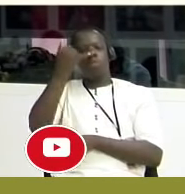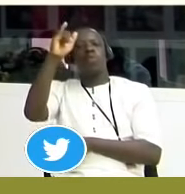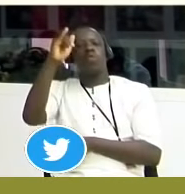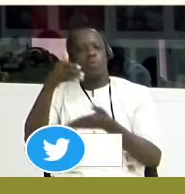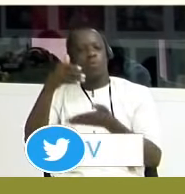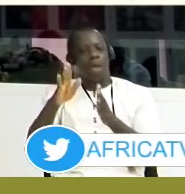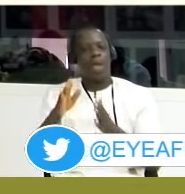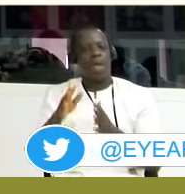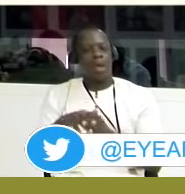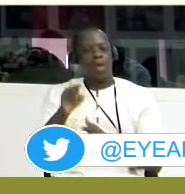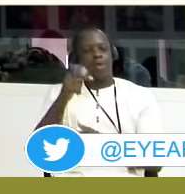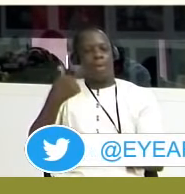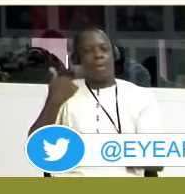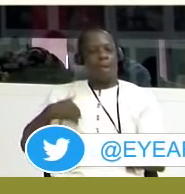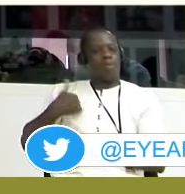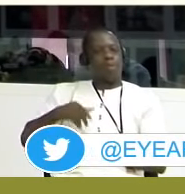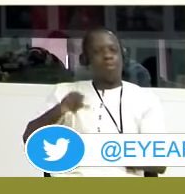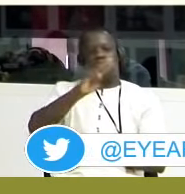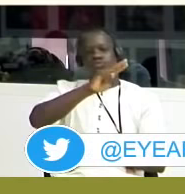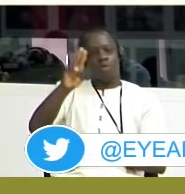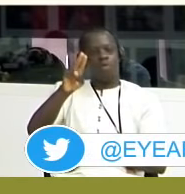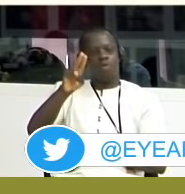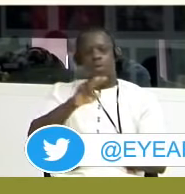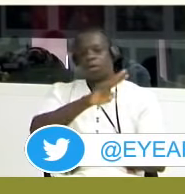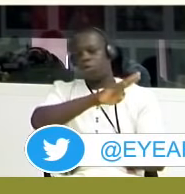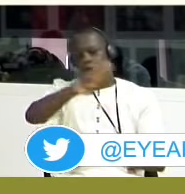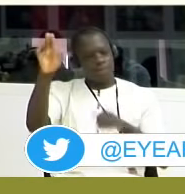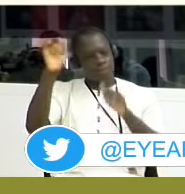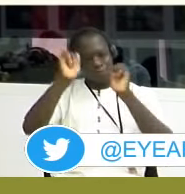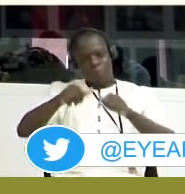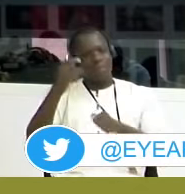No, that's unthinkable.